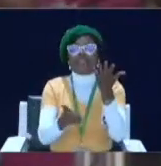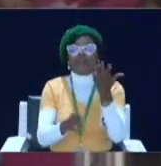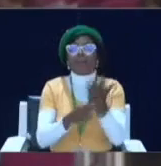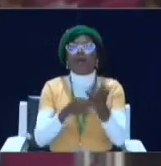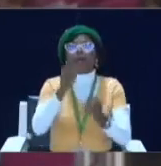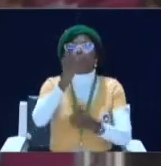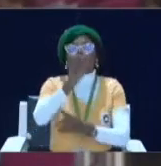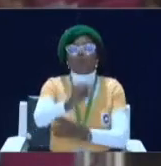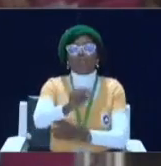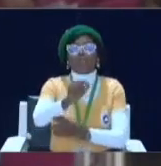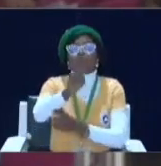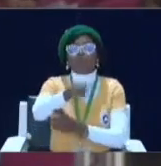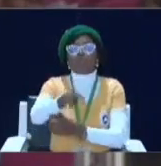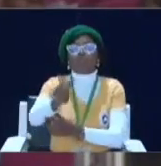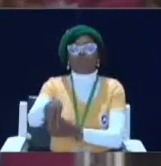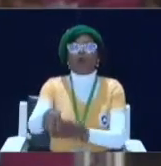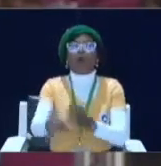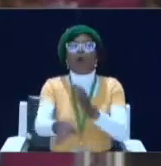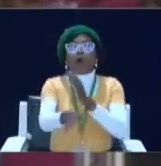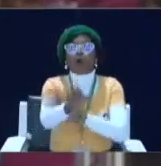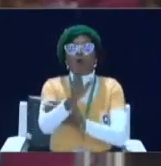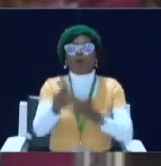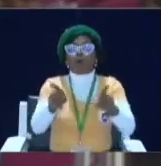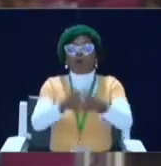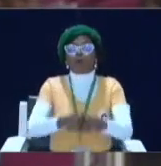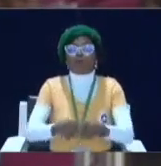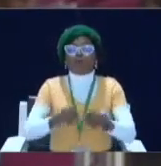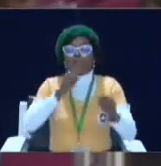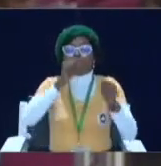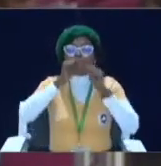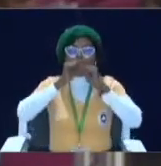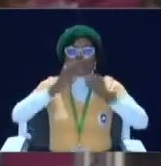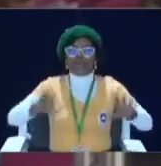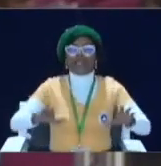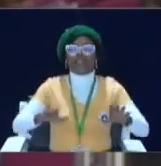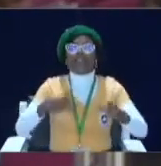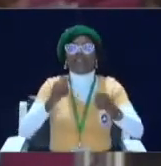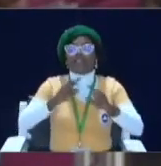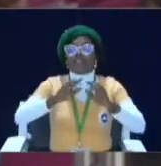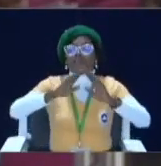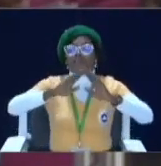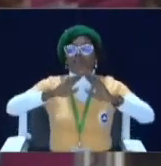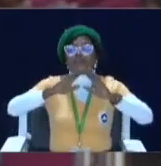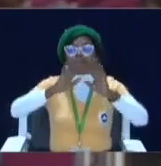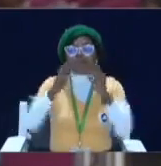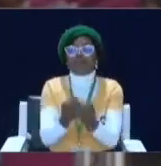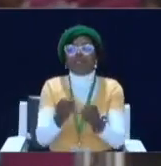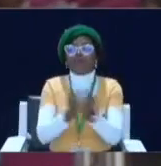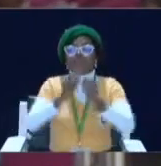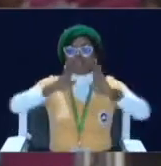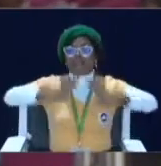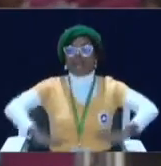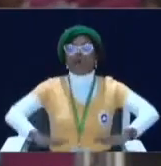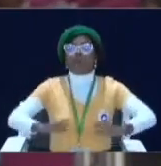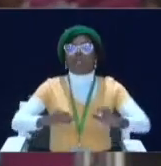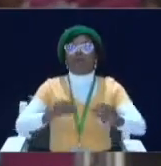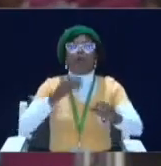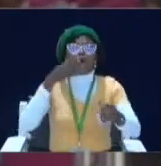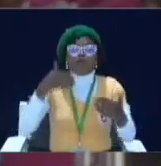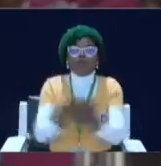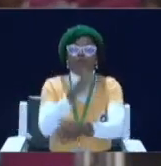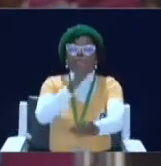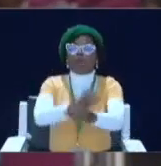2022. God also blessed her family with a house, a husband, a new job, and her